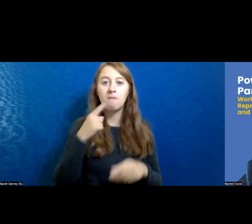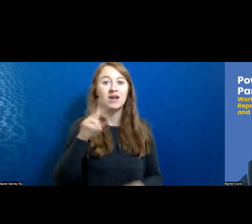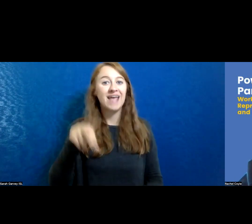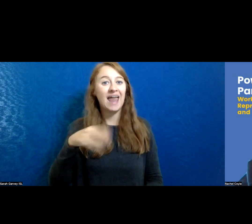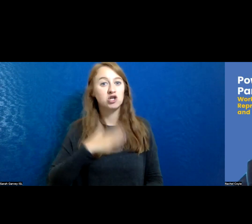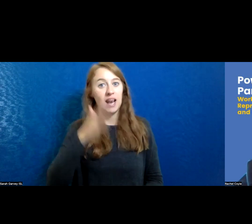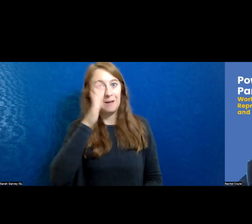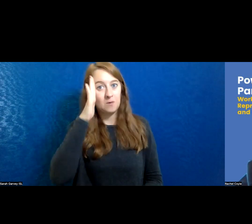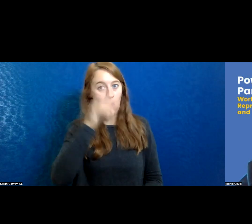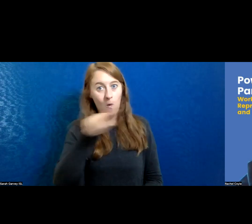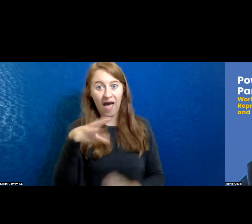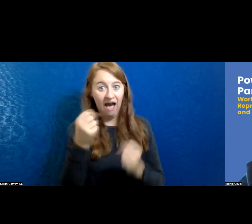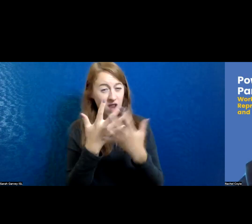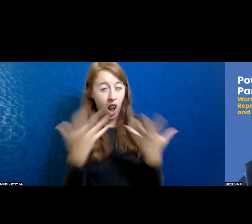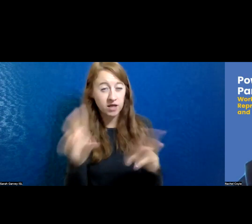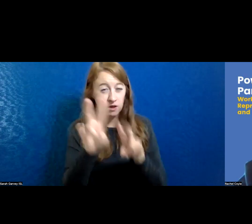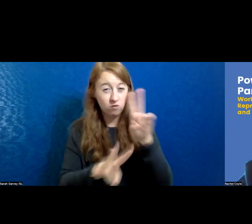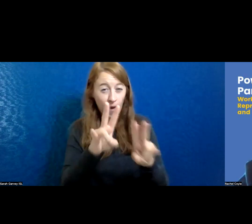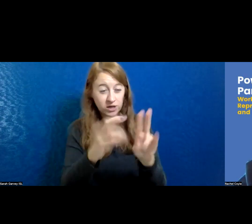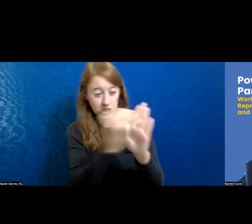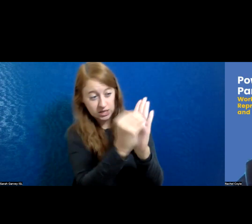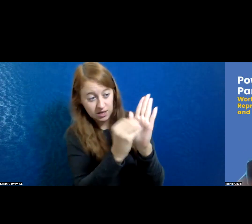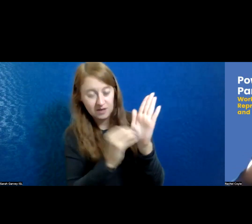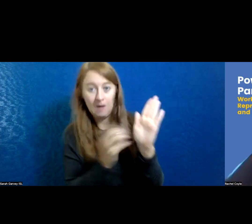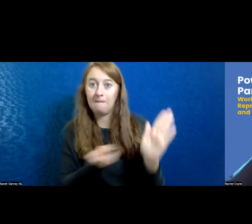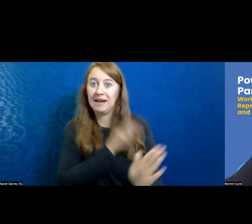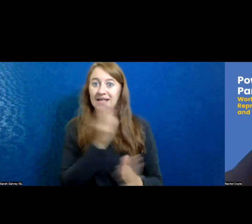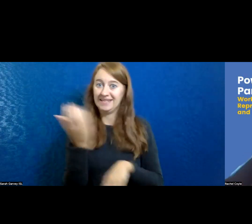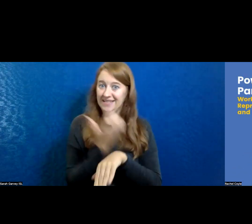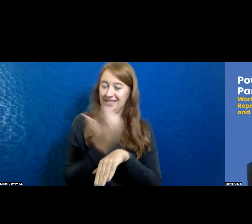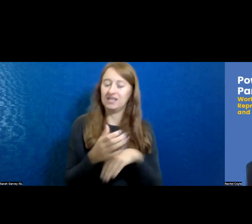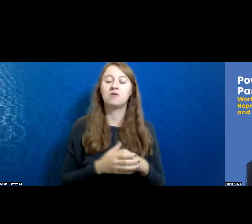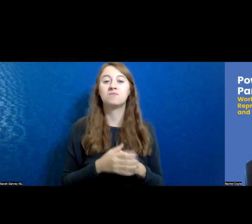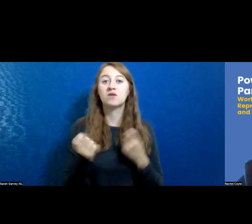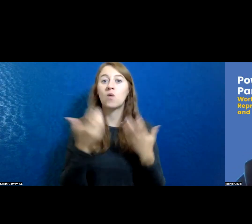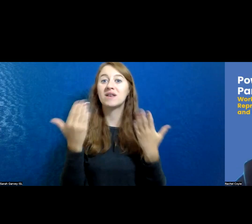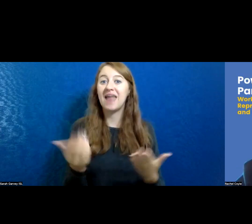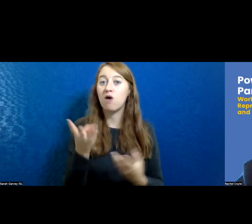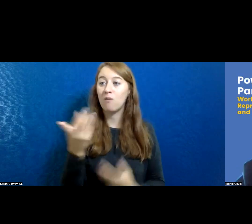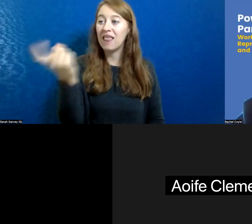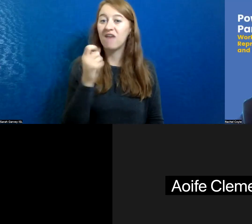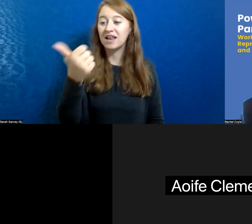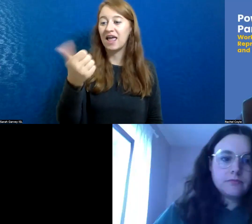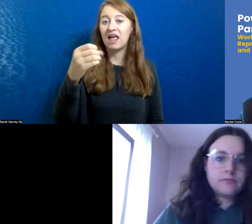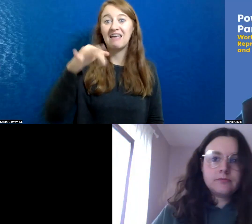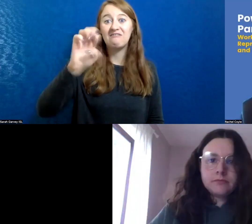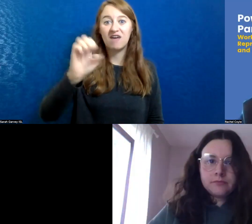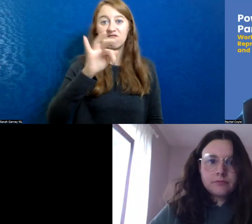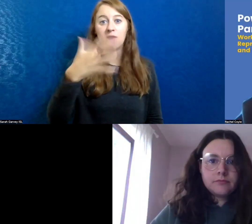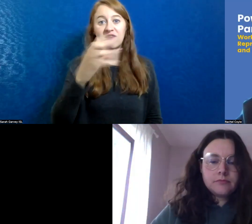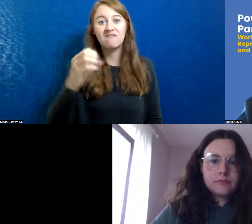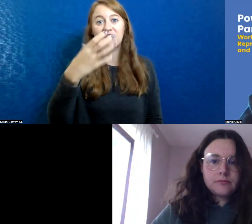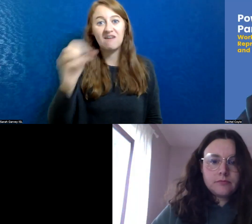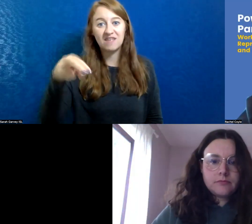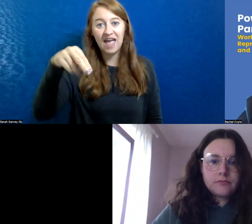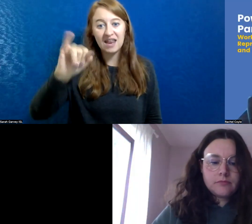coming. Next, I want to invite Aoife Clements from 50/50 NI to talk about her work in the North in encouraging more women